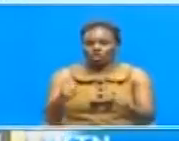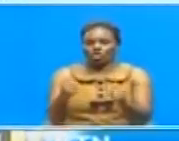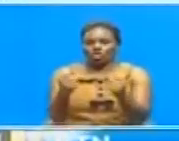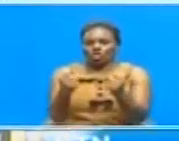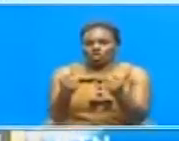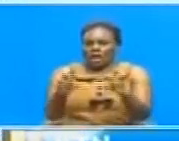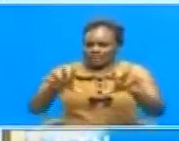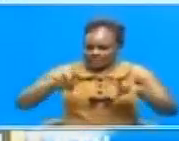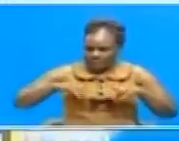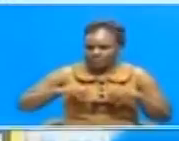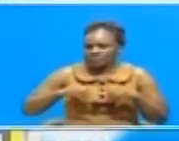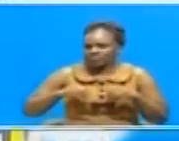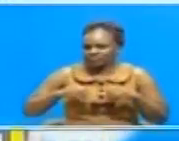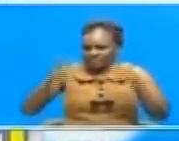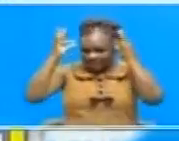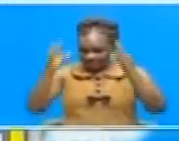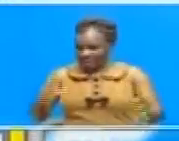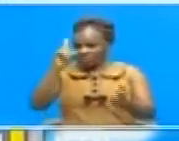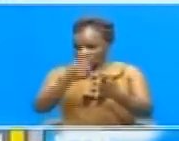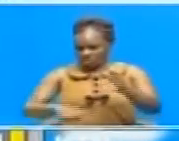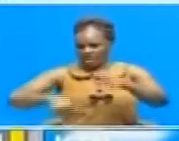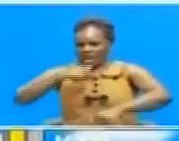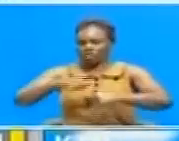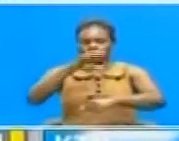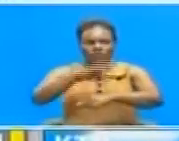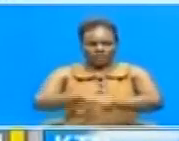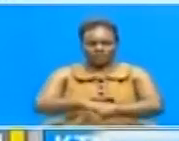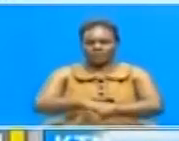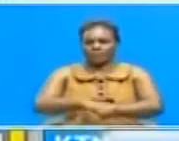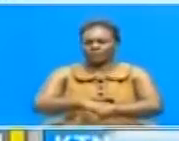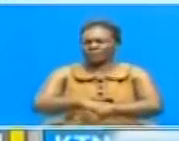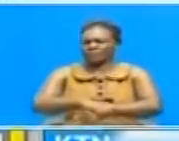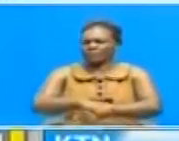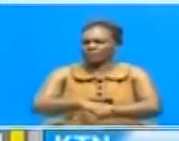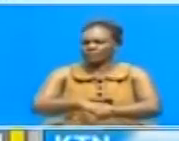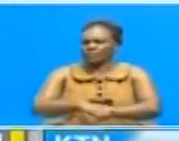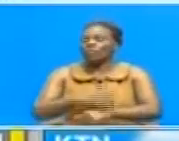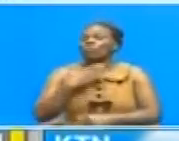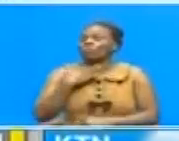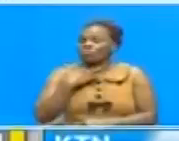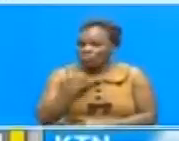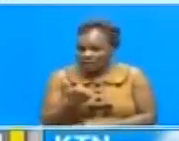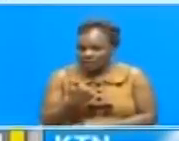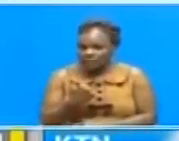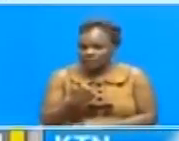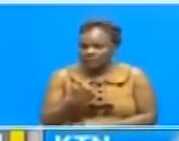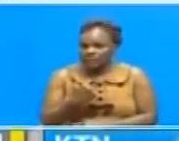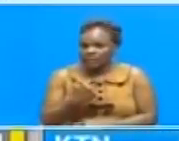cannot be entertained by anybody, and we decided to take action. All right. And what we want the